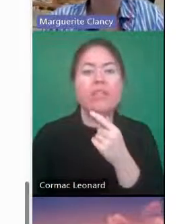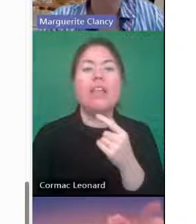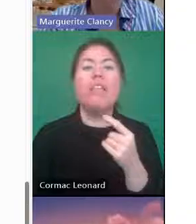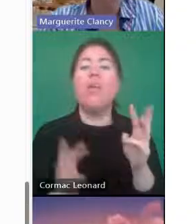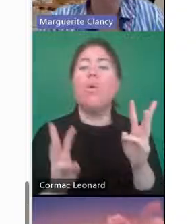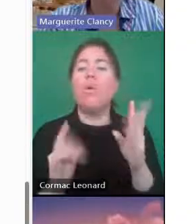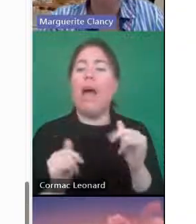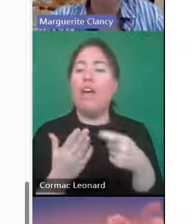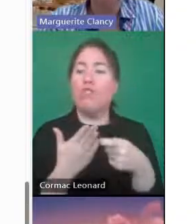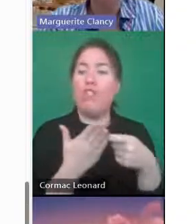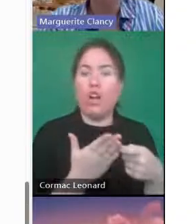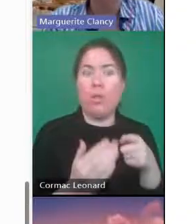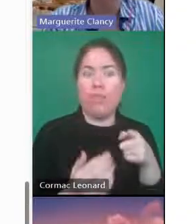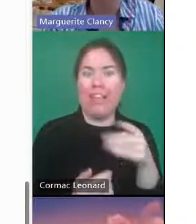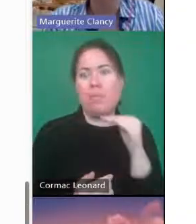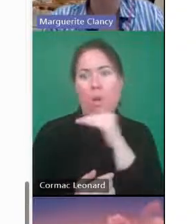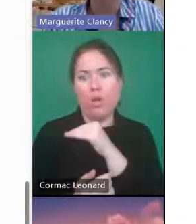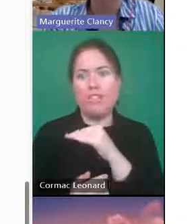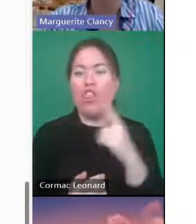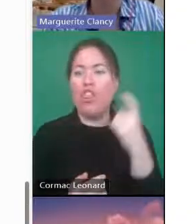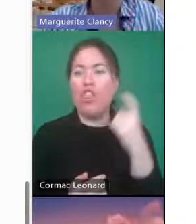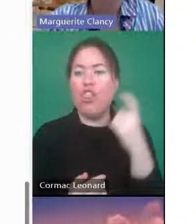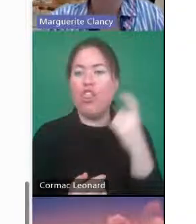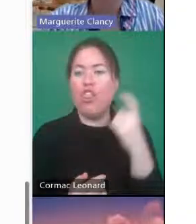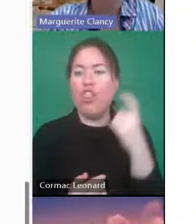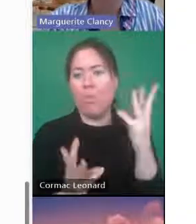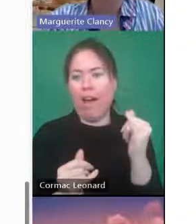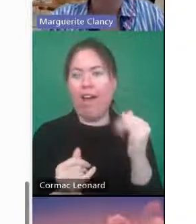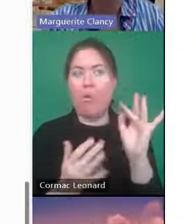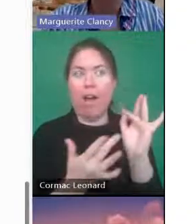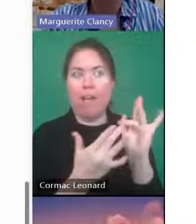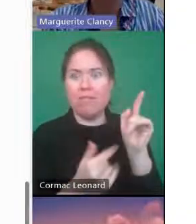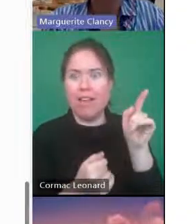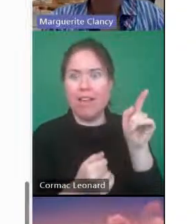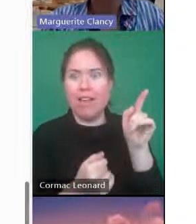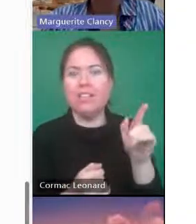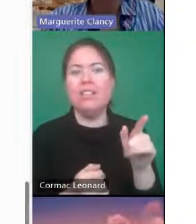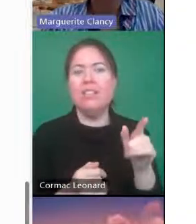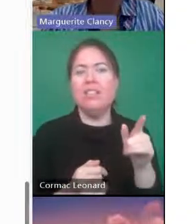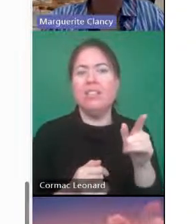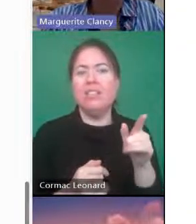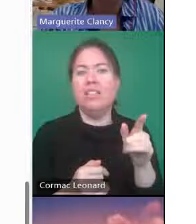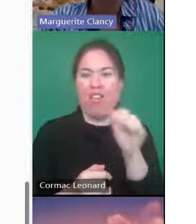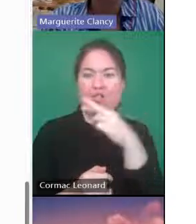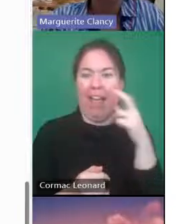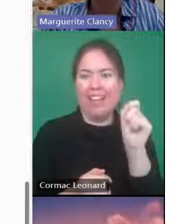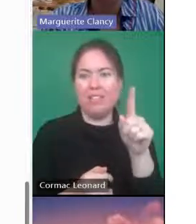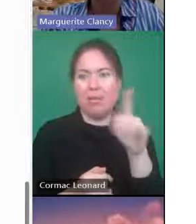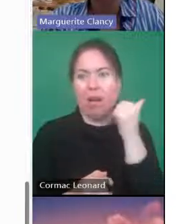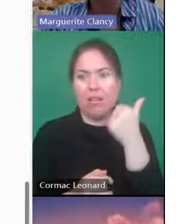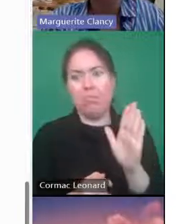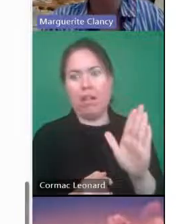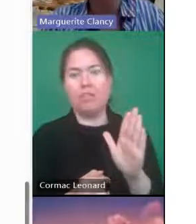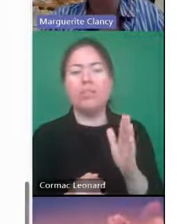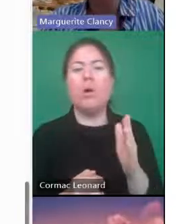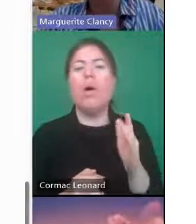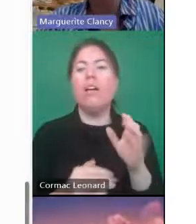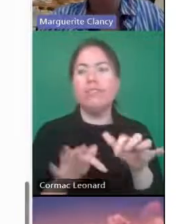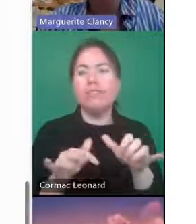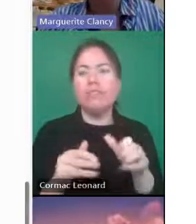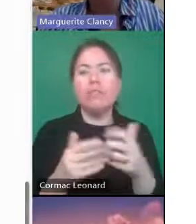contact. So this is very important, and that's why the red field is there on mandatory information. So please provide as much information as